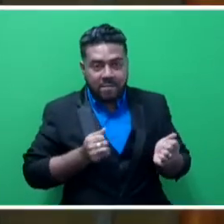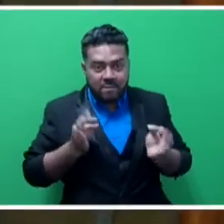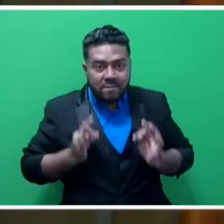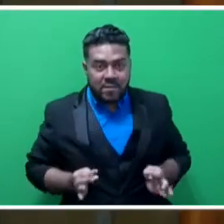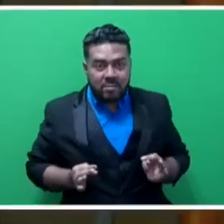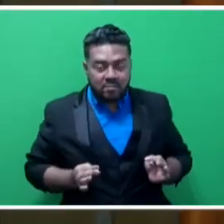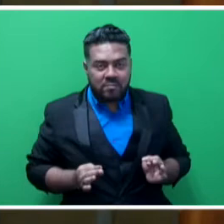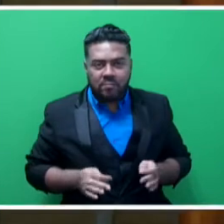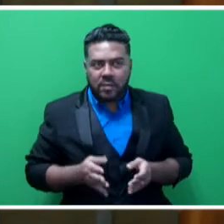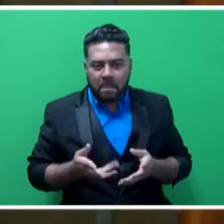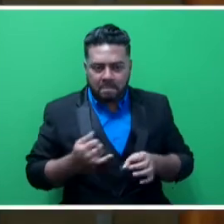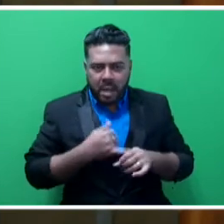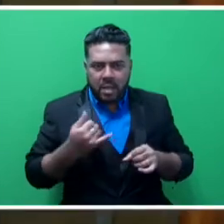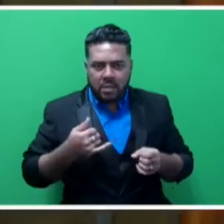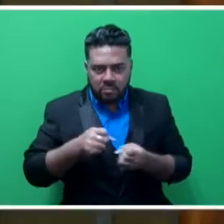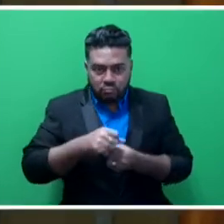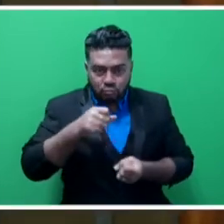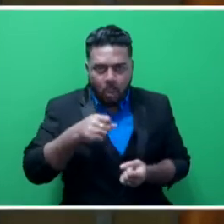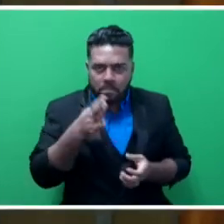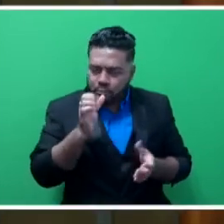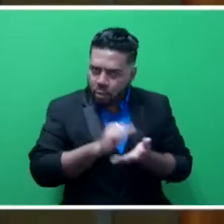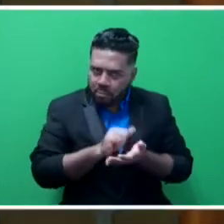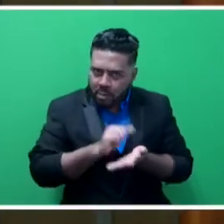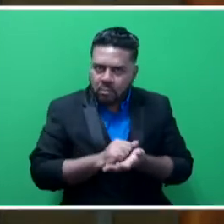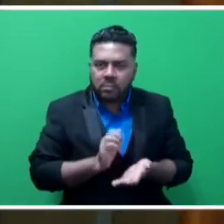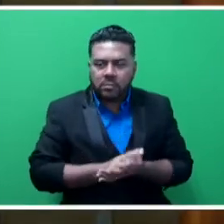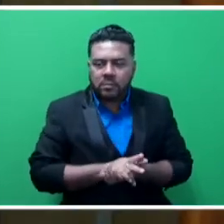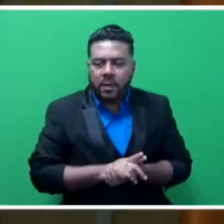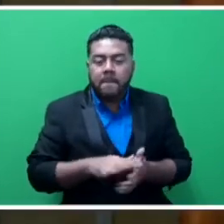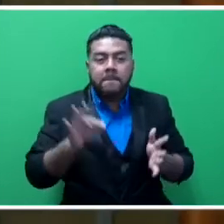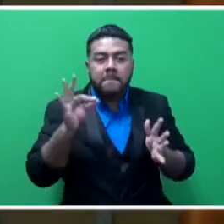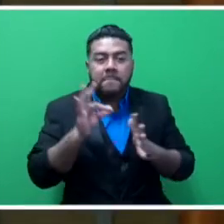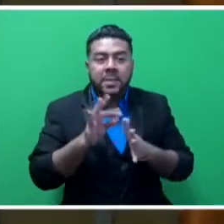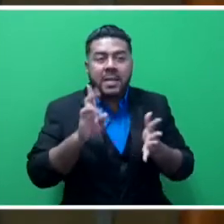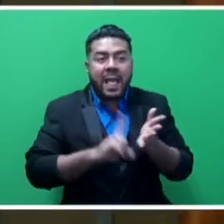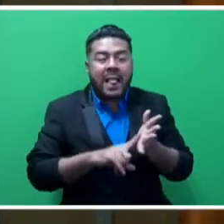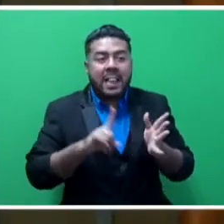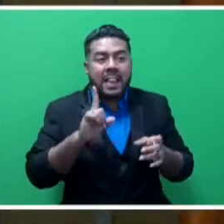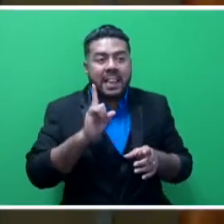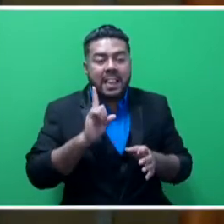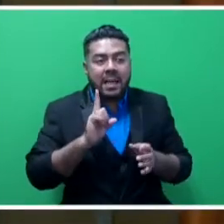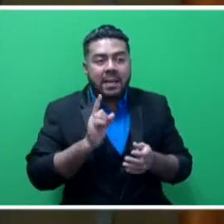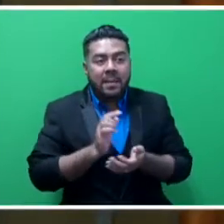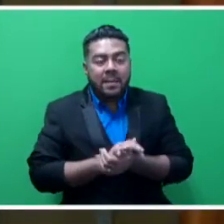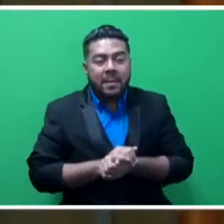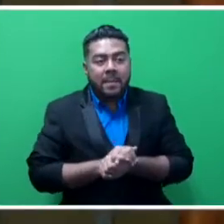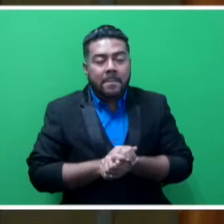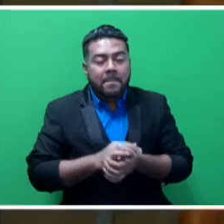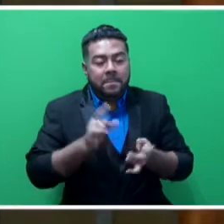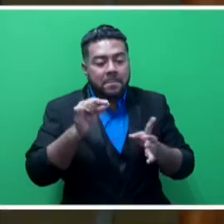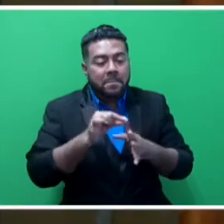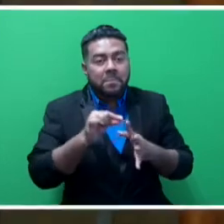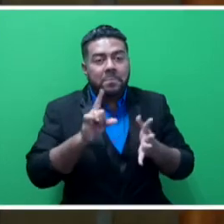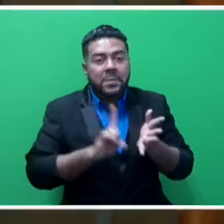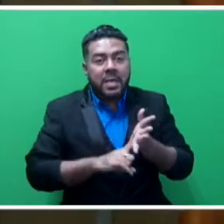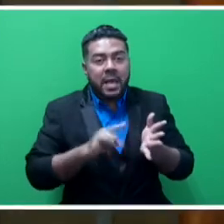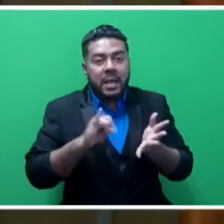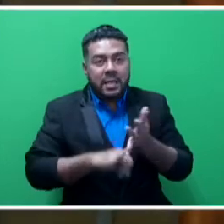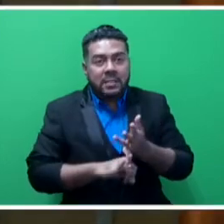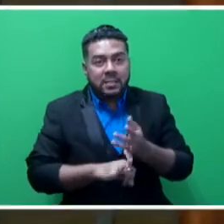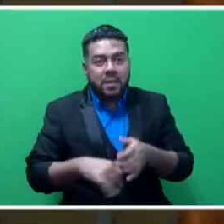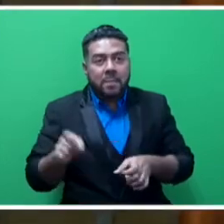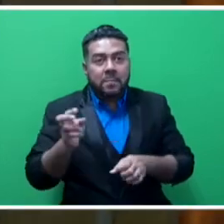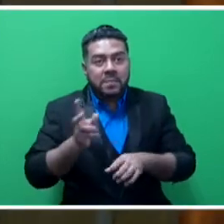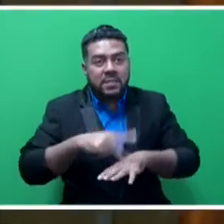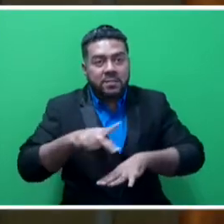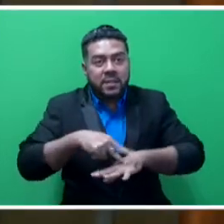interviews with the employer. For PLS, meat workers, the selection also includes testings for